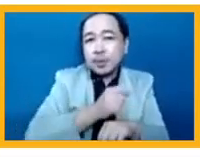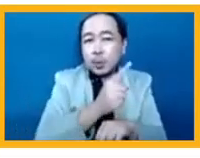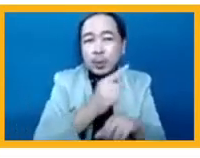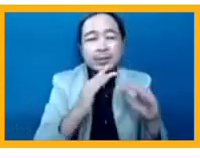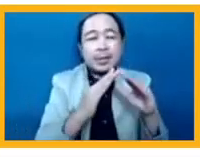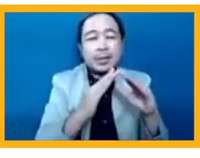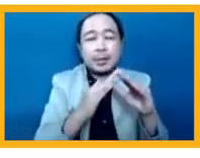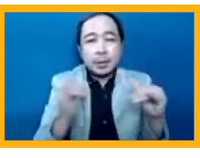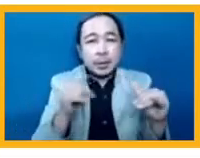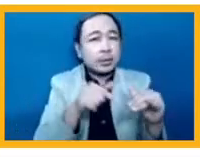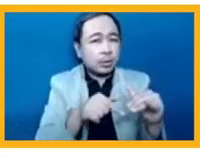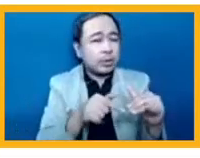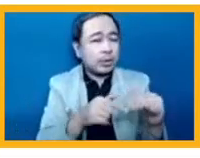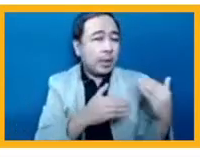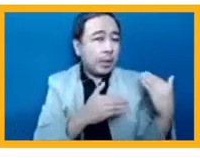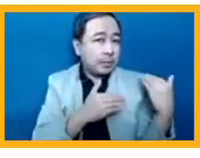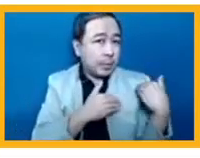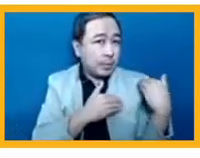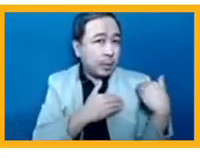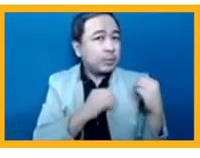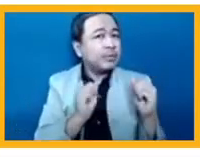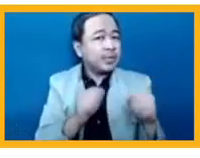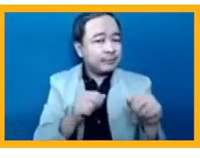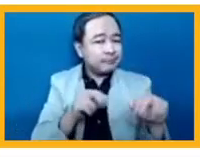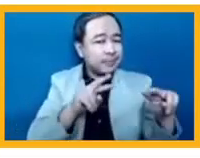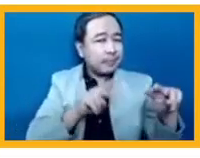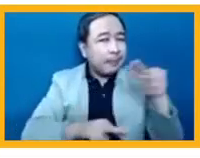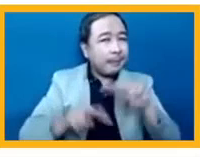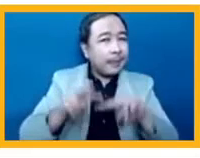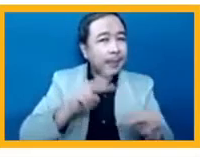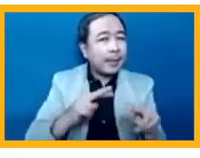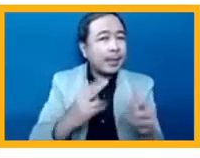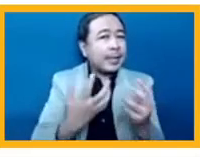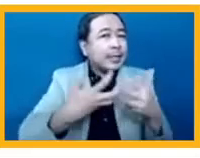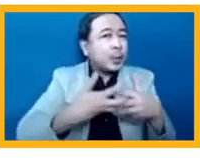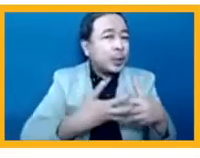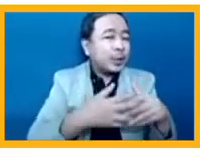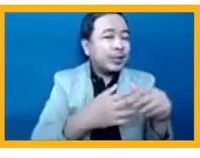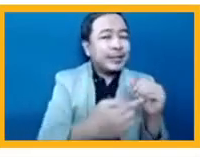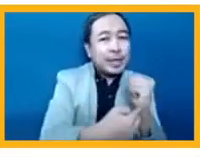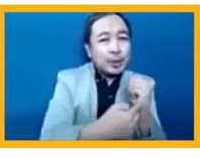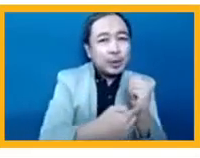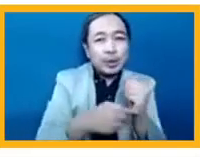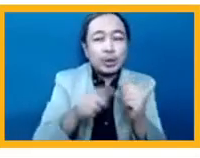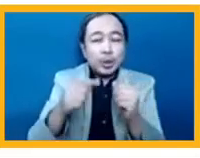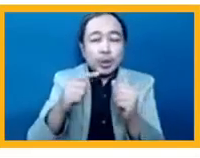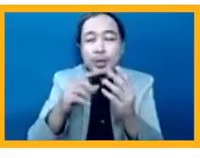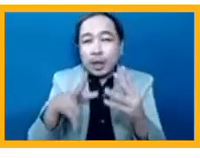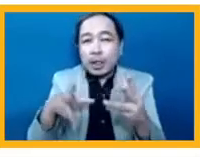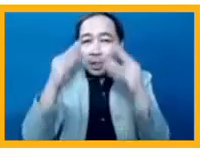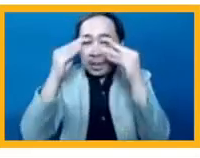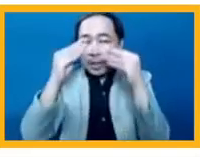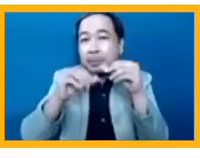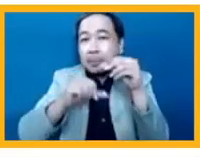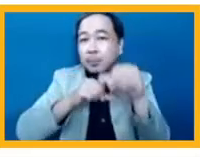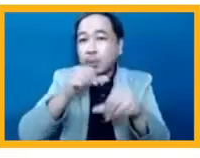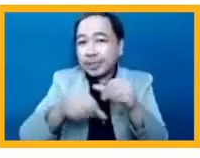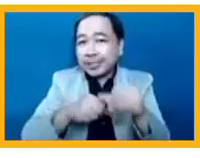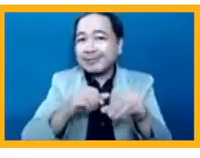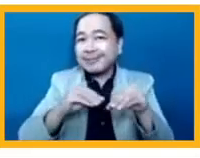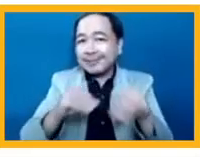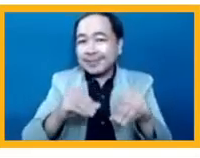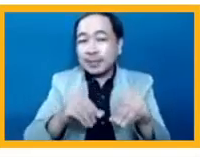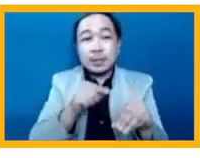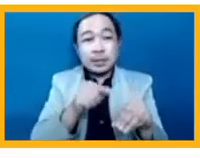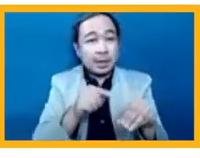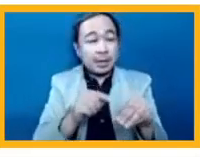clear mandate to integrate technology into teaching and learning to improve student learning outcomes. Such an institution can function